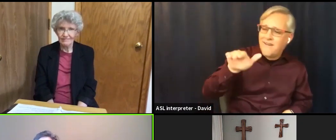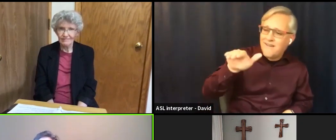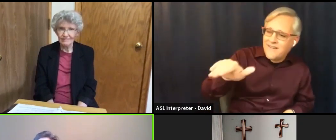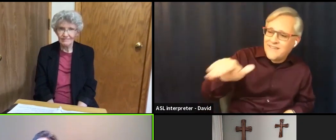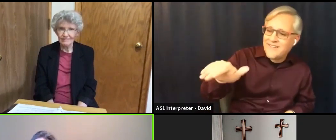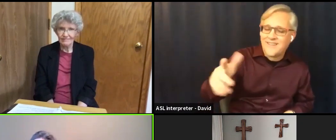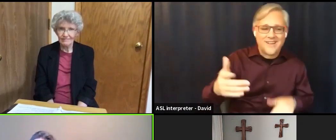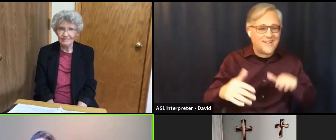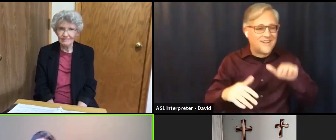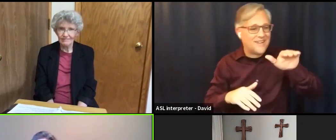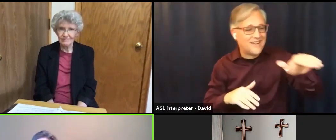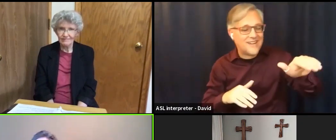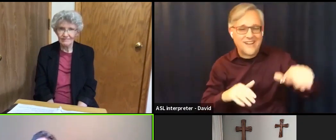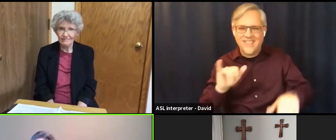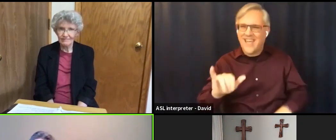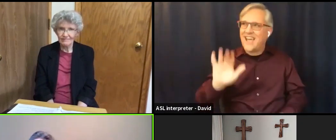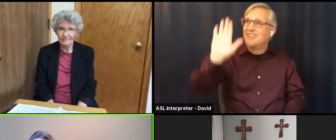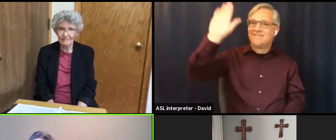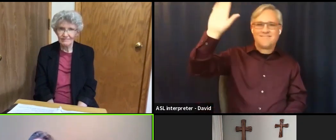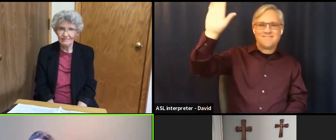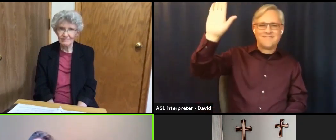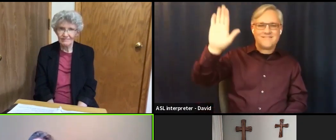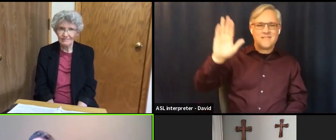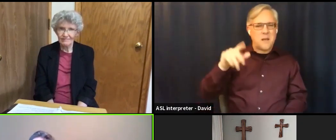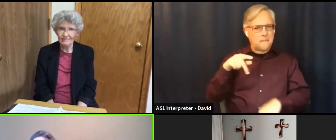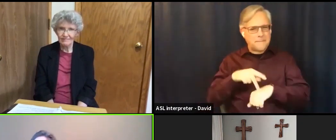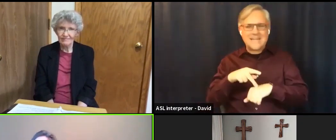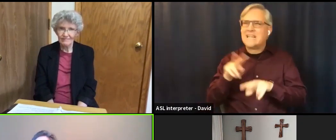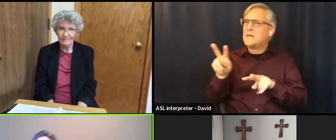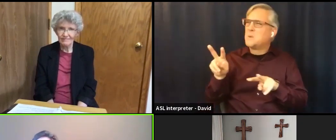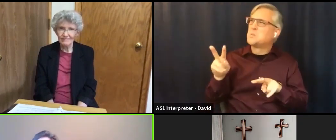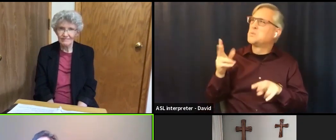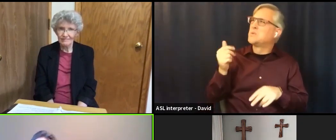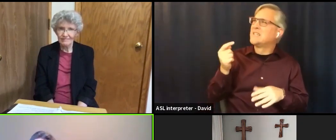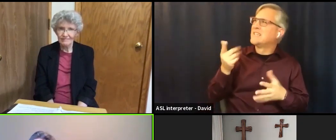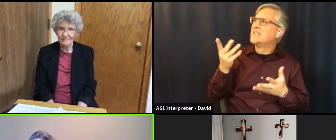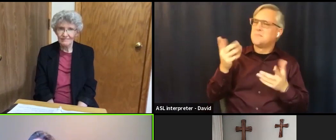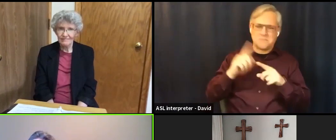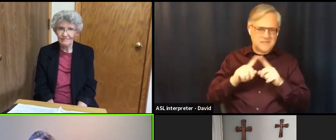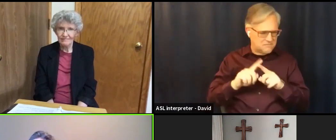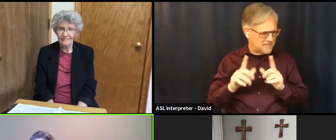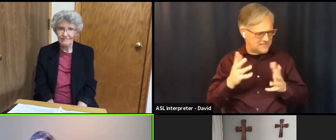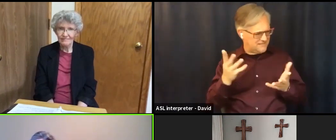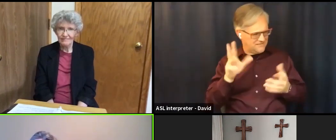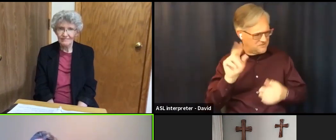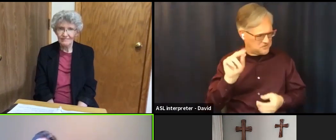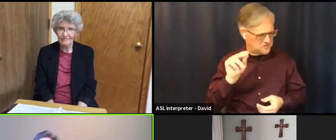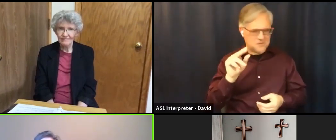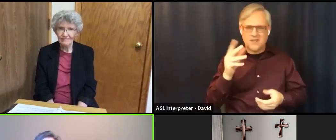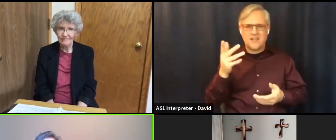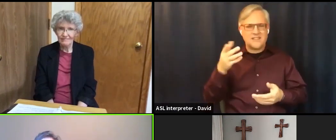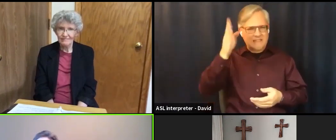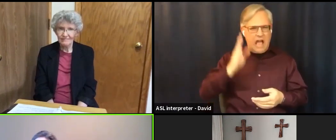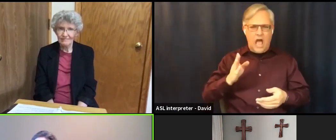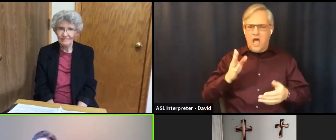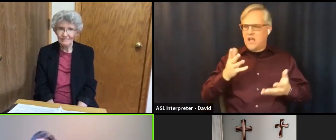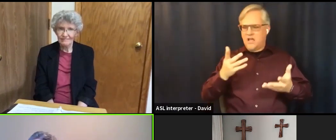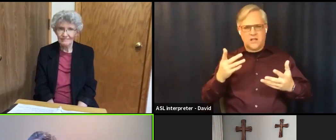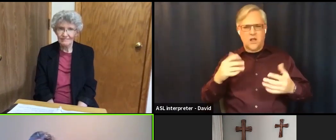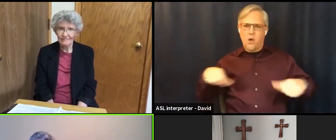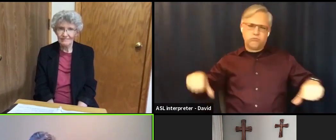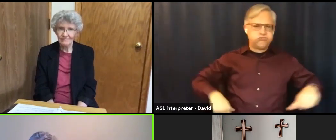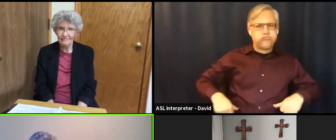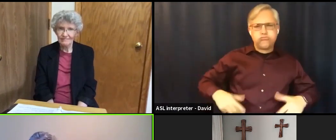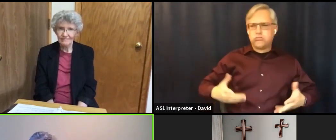As a young man, as a young disciple, Peter struggles to understand that God is not brash